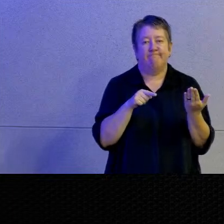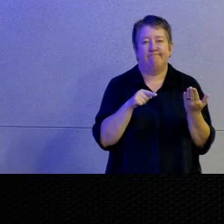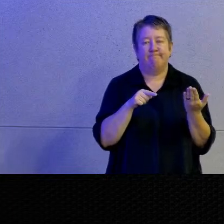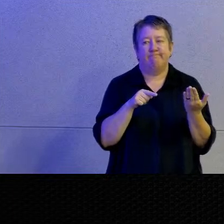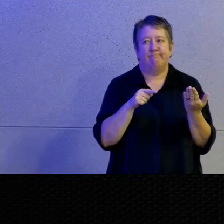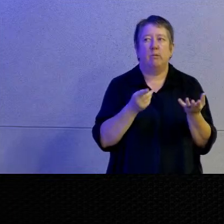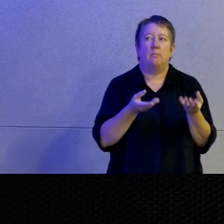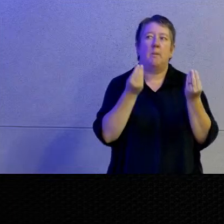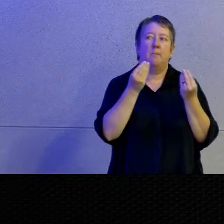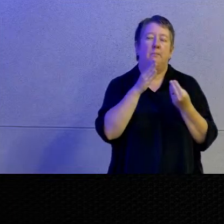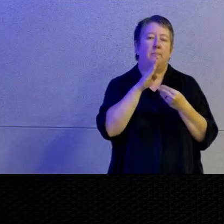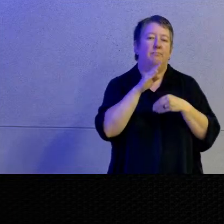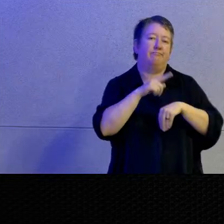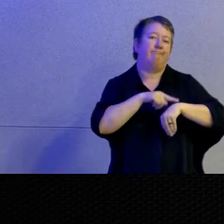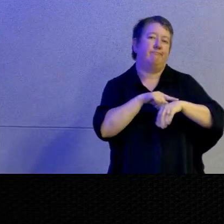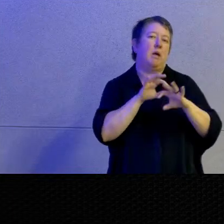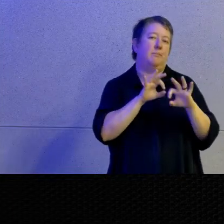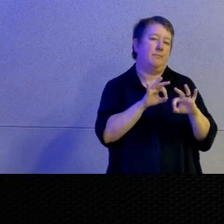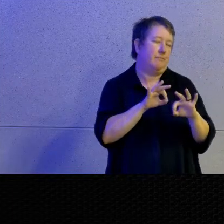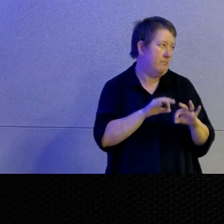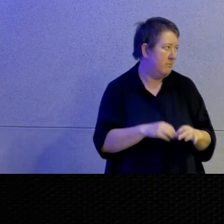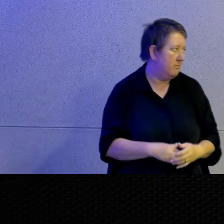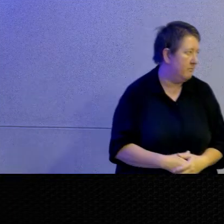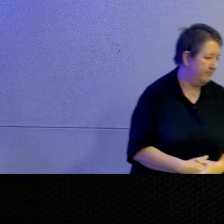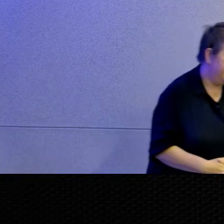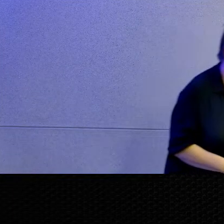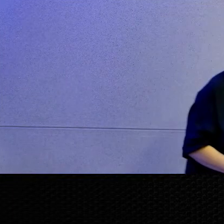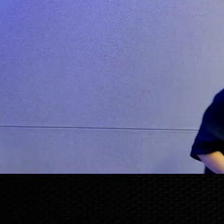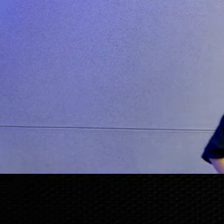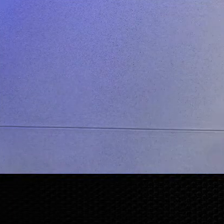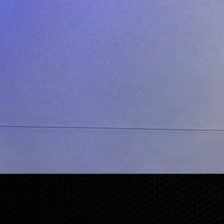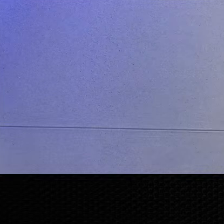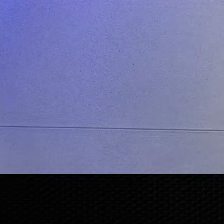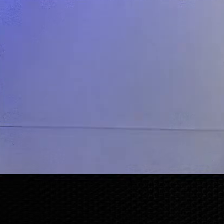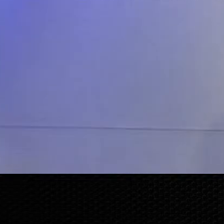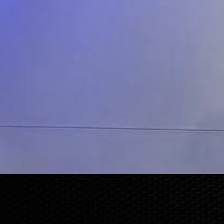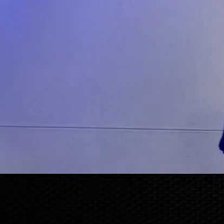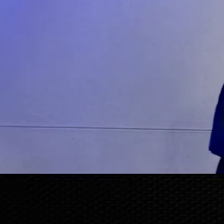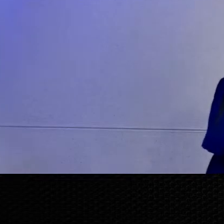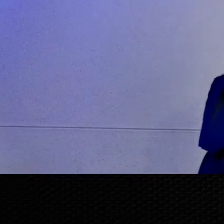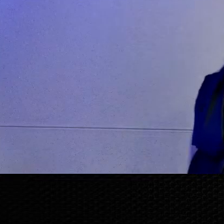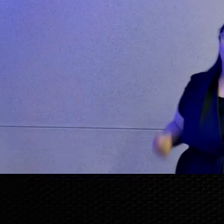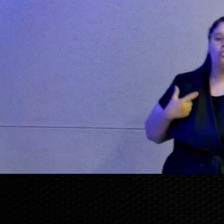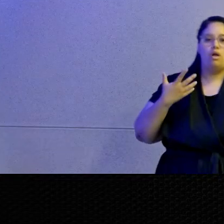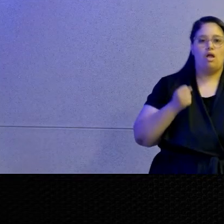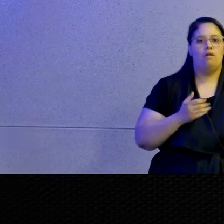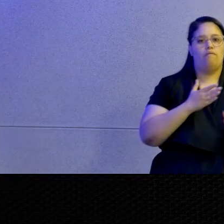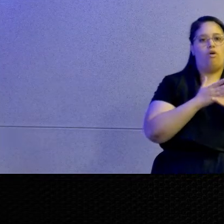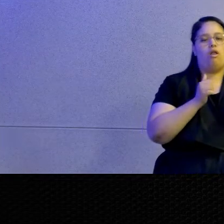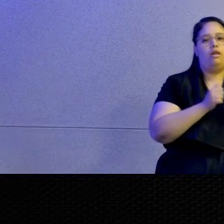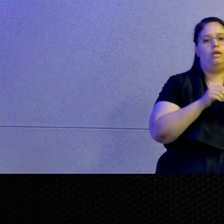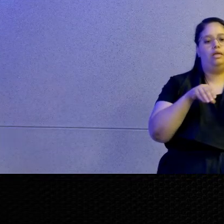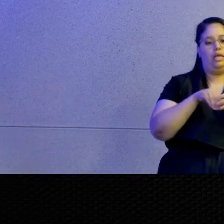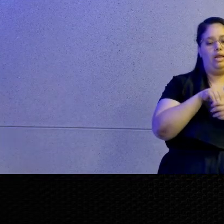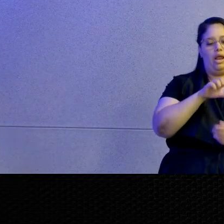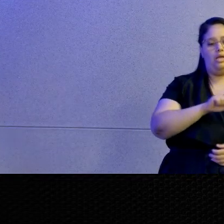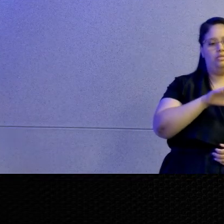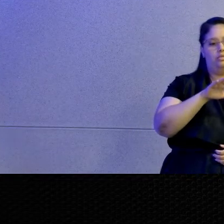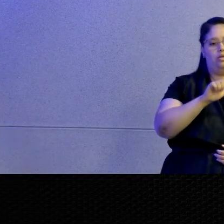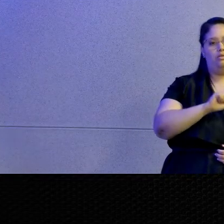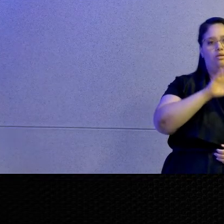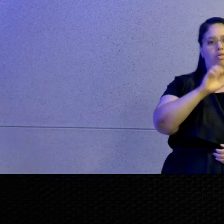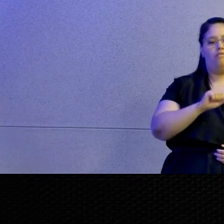time as well. We also have colleagues in the SA CERN participating in what we call the